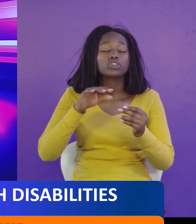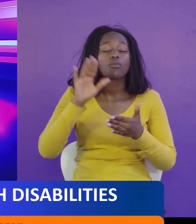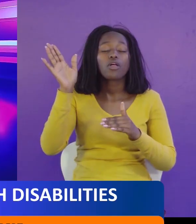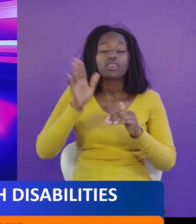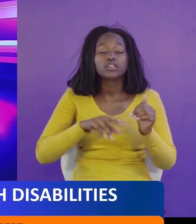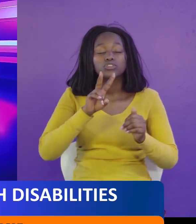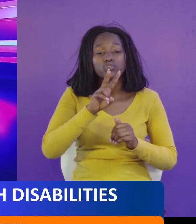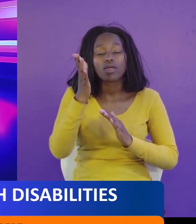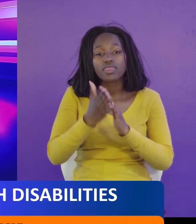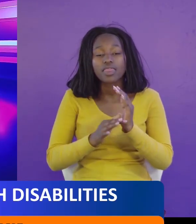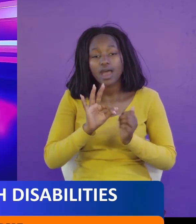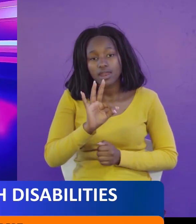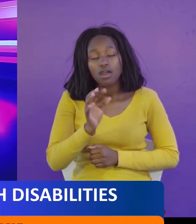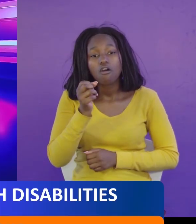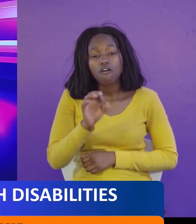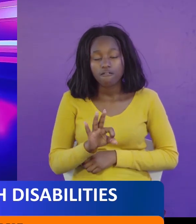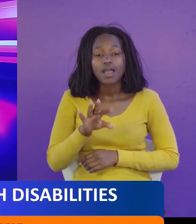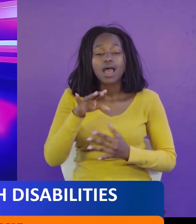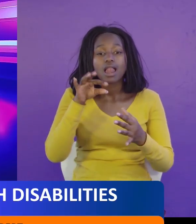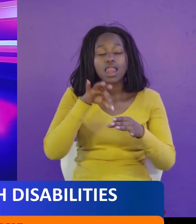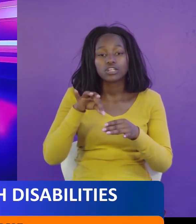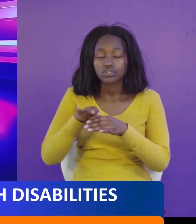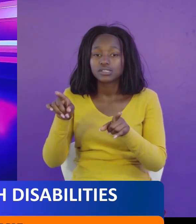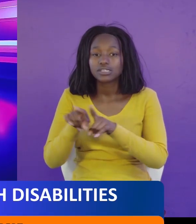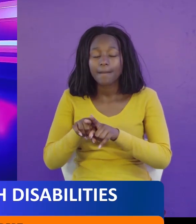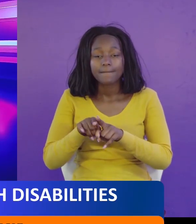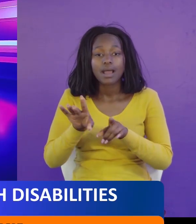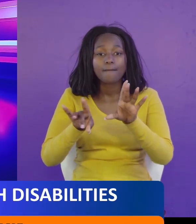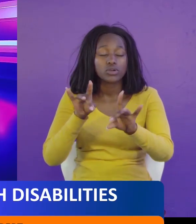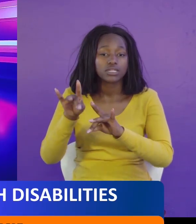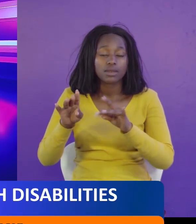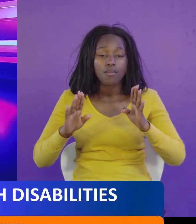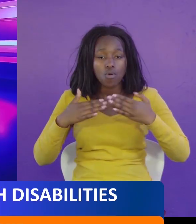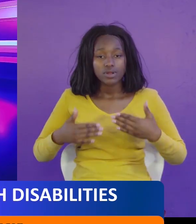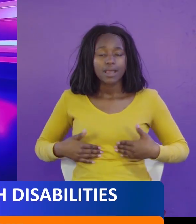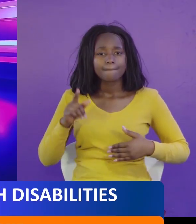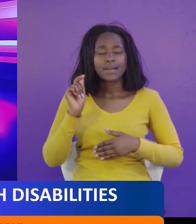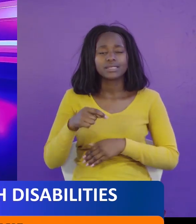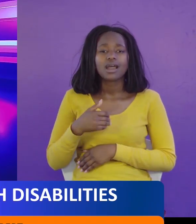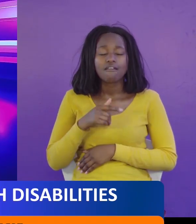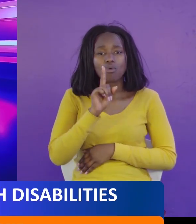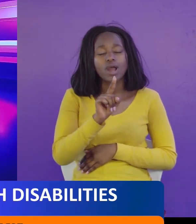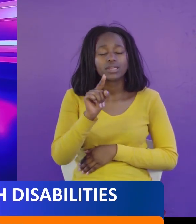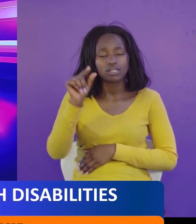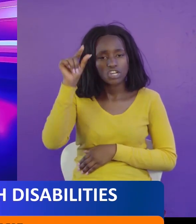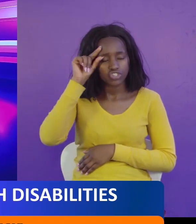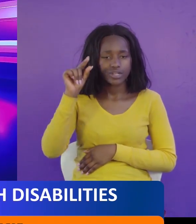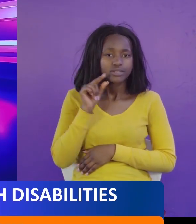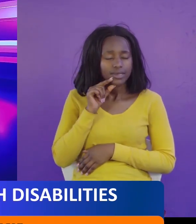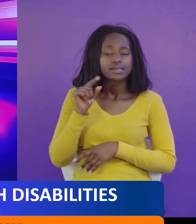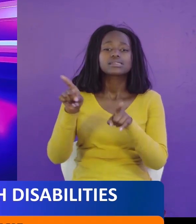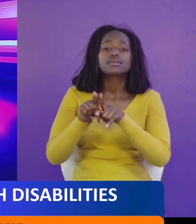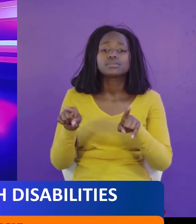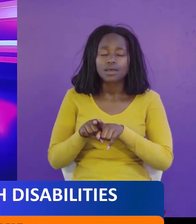of elective and appointive bodies are occupied by one gender, opening